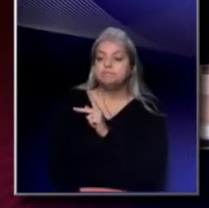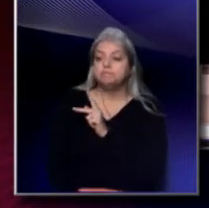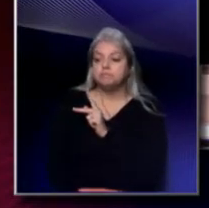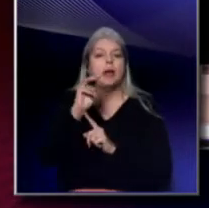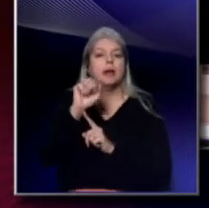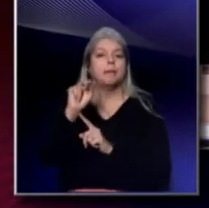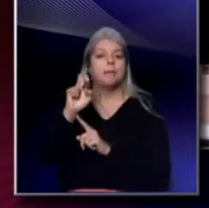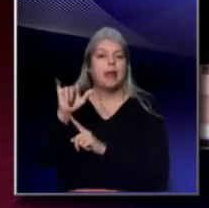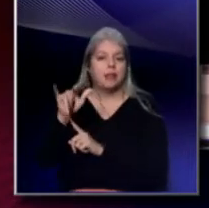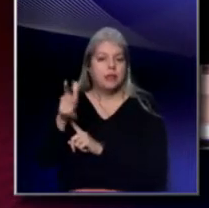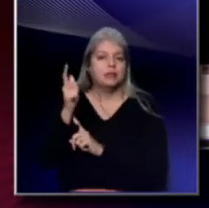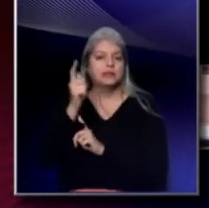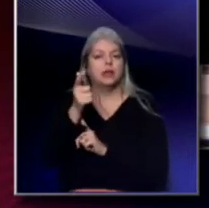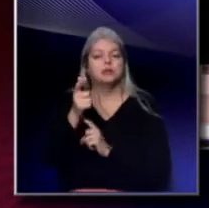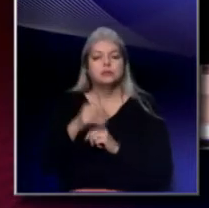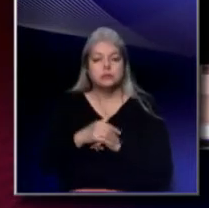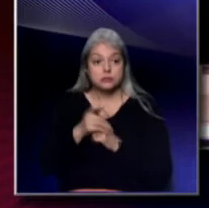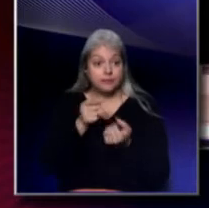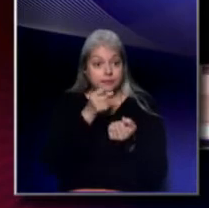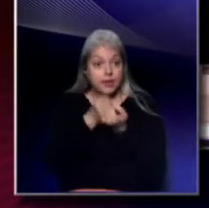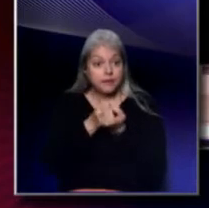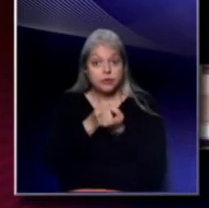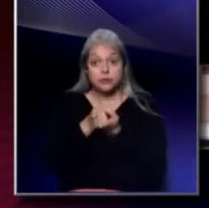Somebody want to second? All in favor?